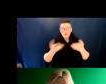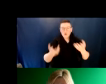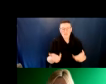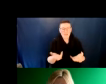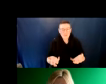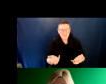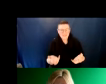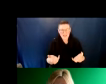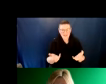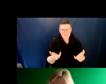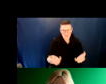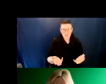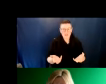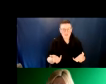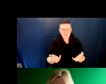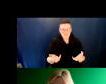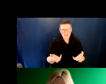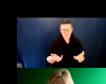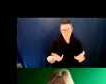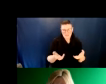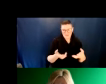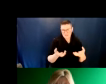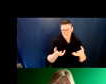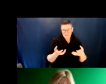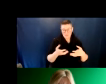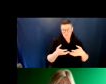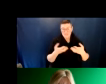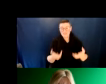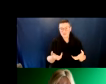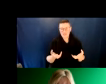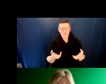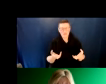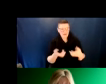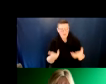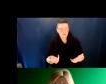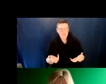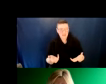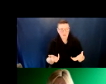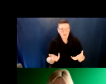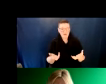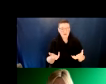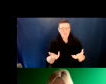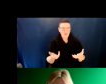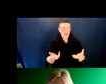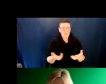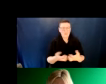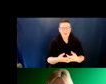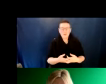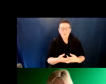we all know what that means. It's not good. Like someone is having a difficult time, but you'd say they're having a rough time.